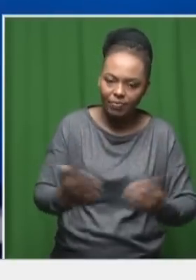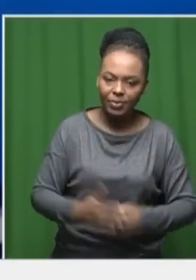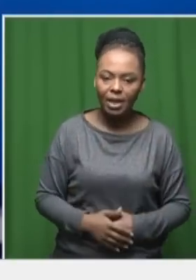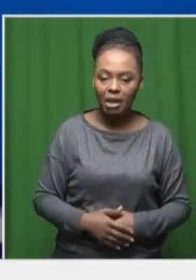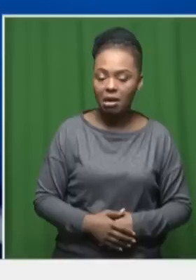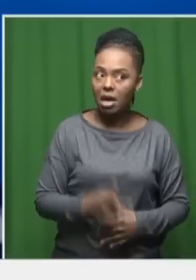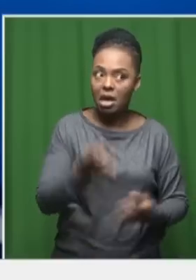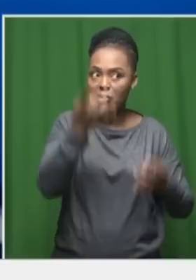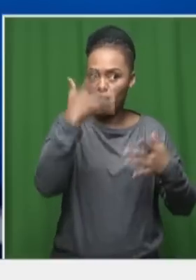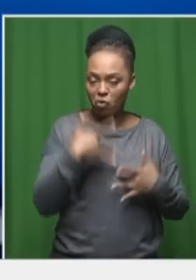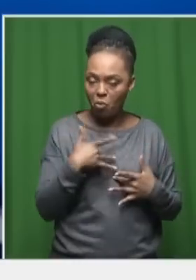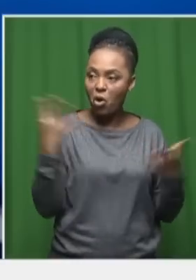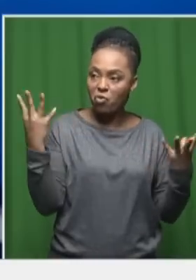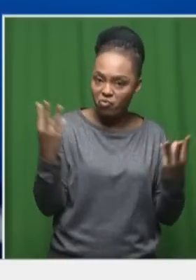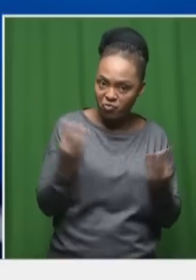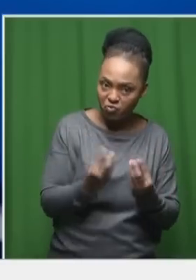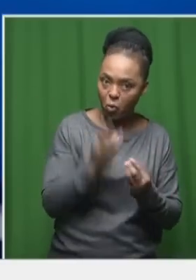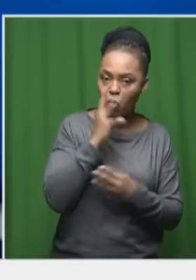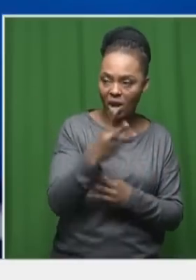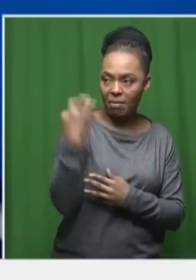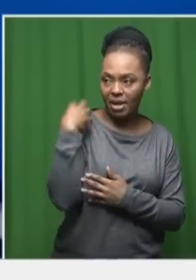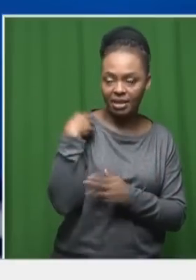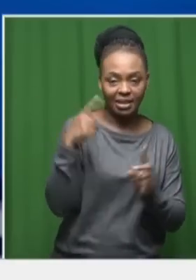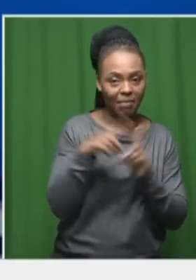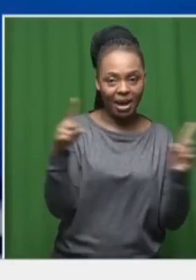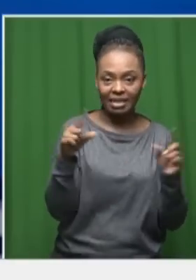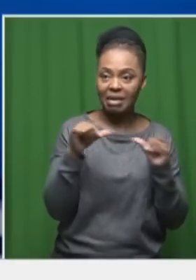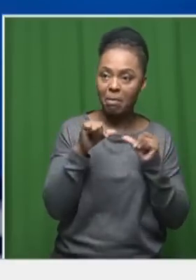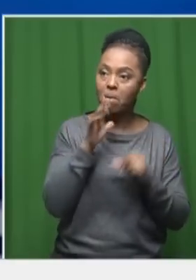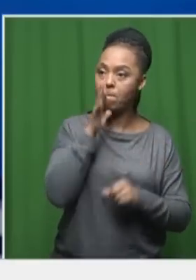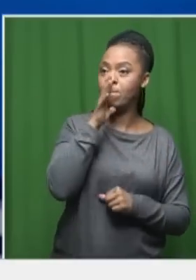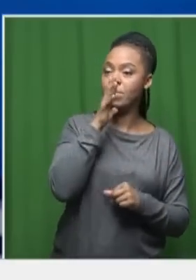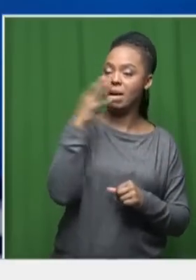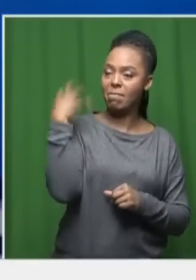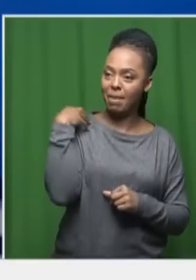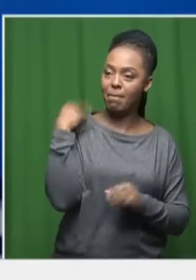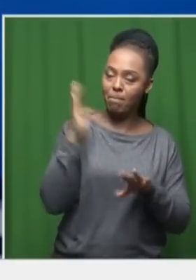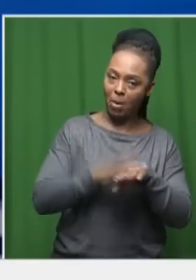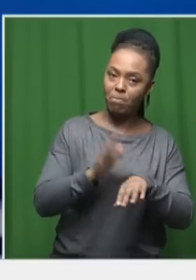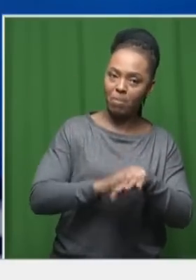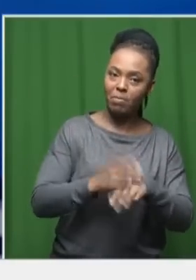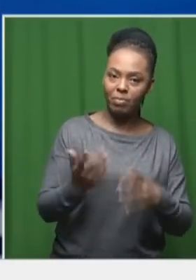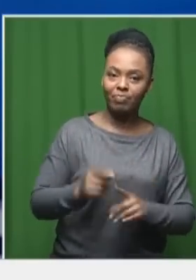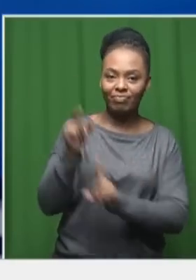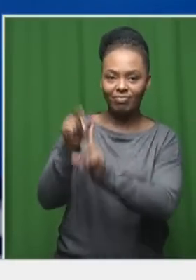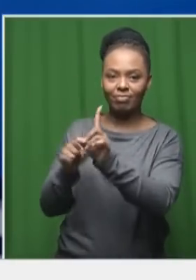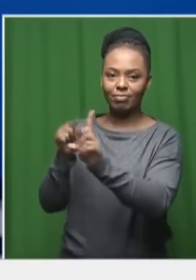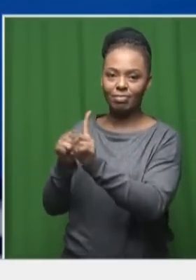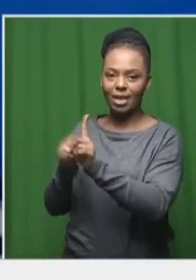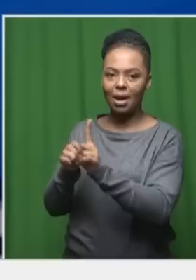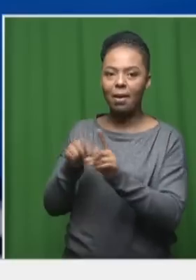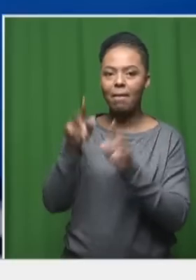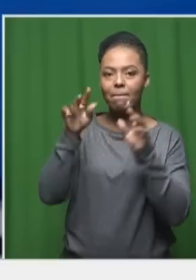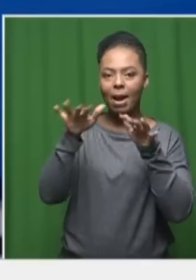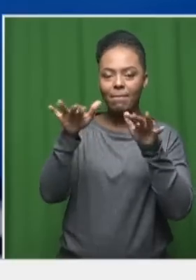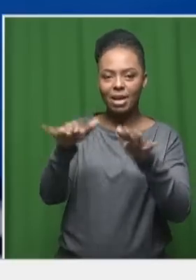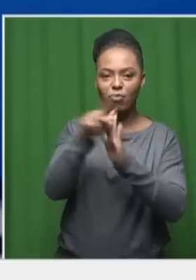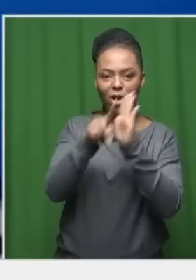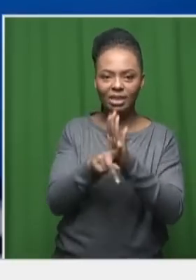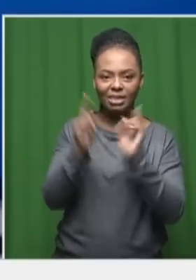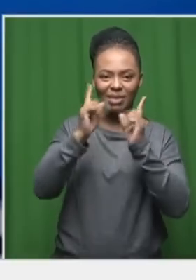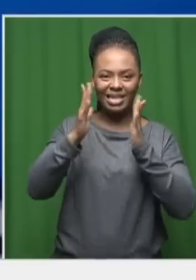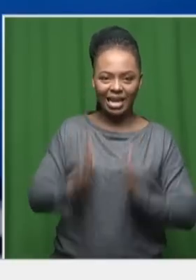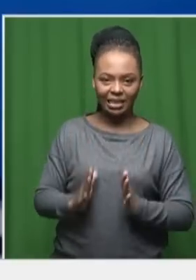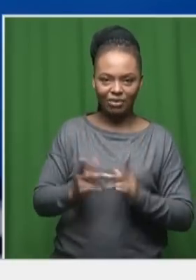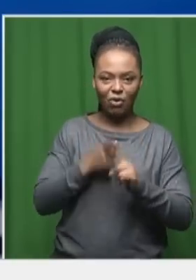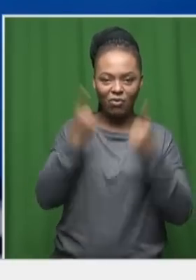fewer. Hasn't happened yet. So TK Pooe is a public policy specialist at the Wits School of Governance, and